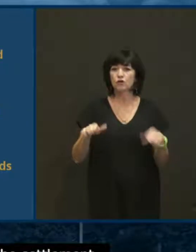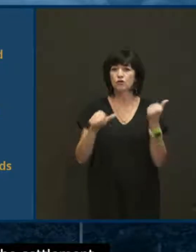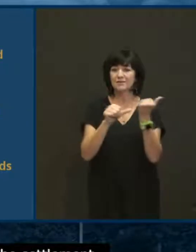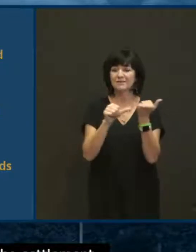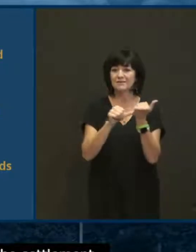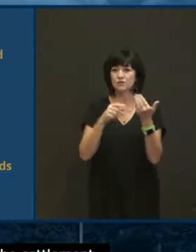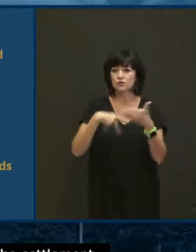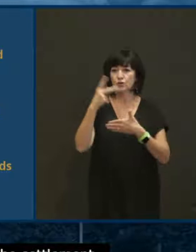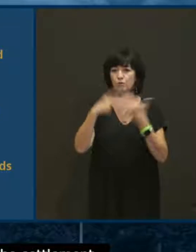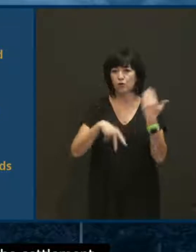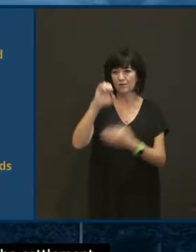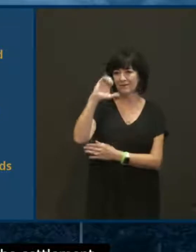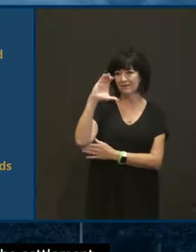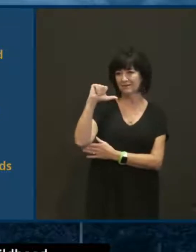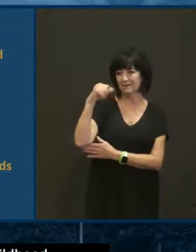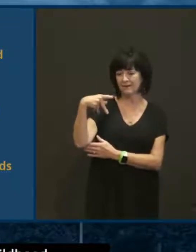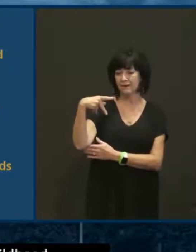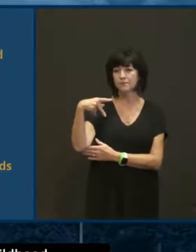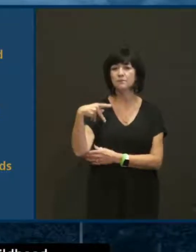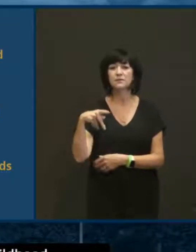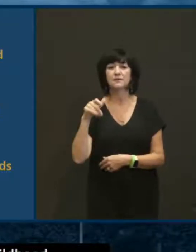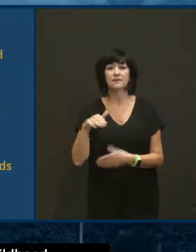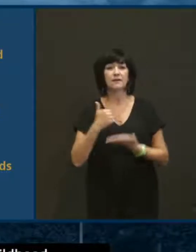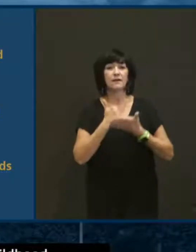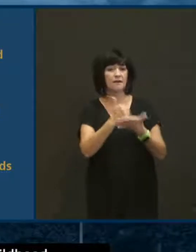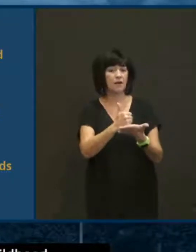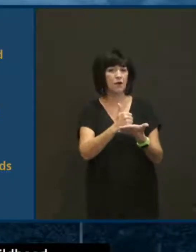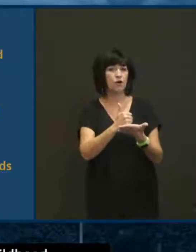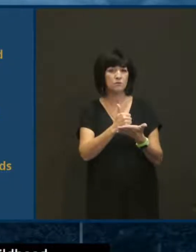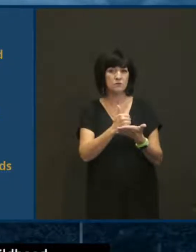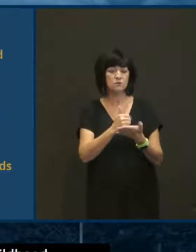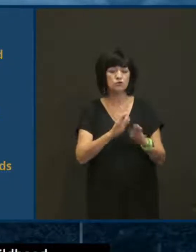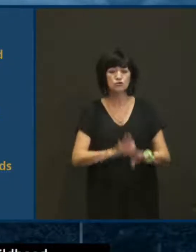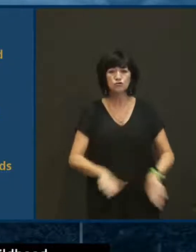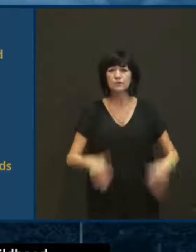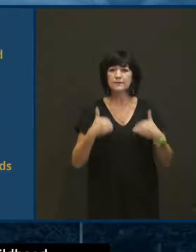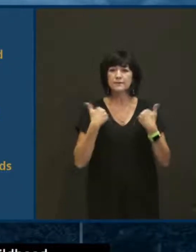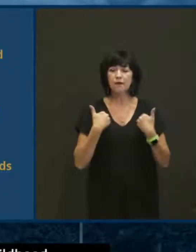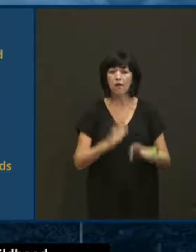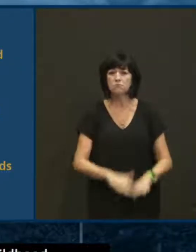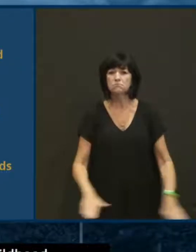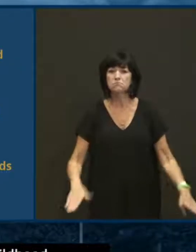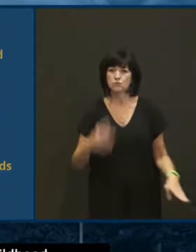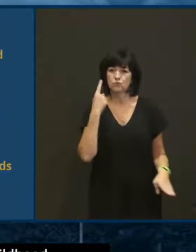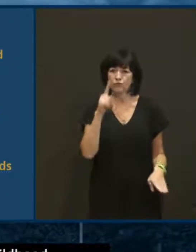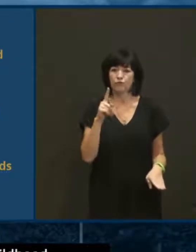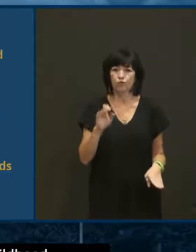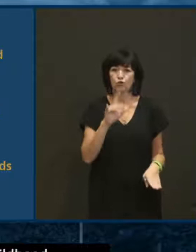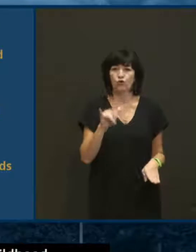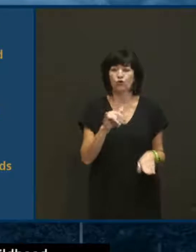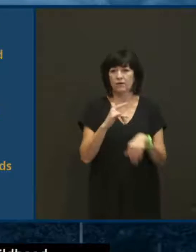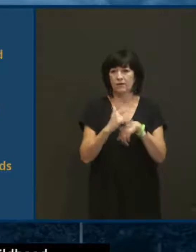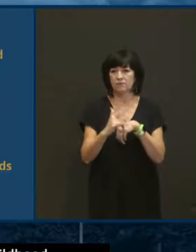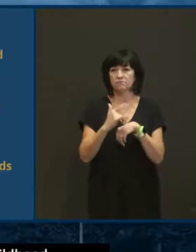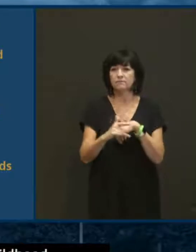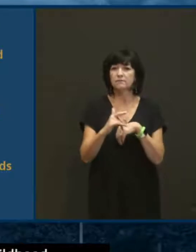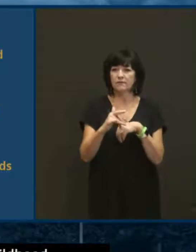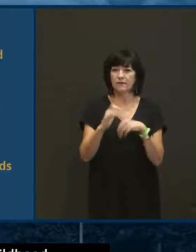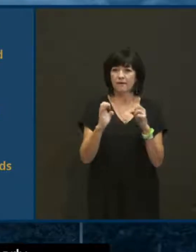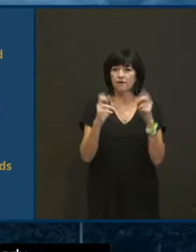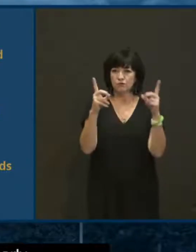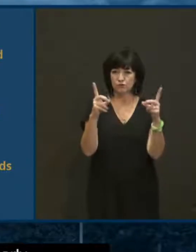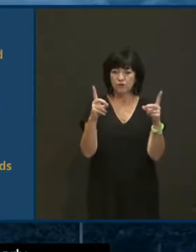that access to early education. We know that's a really good way to get all children off to a good,